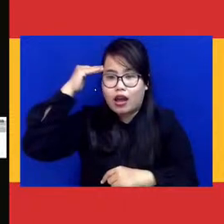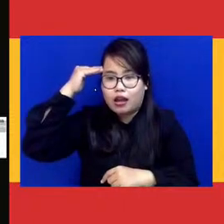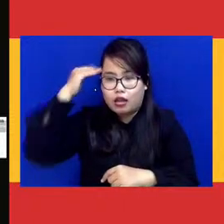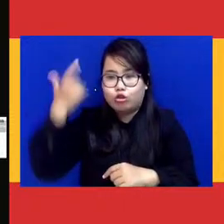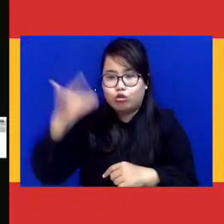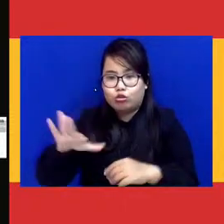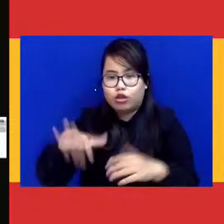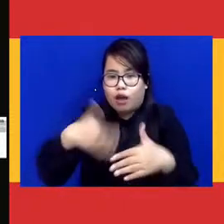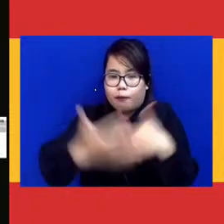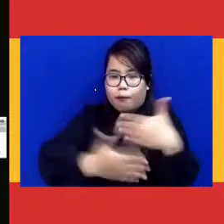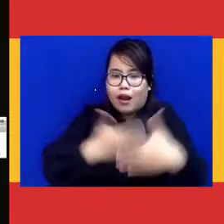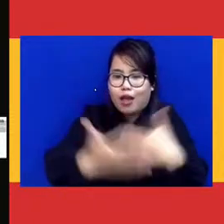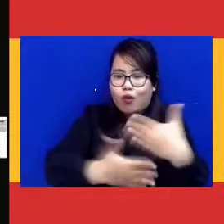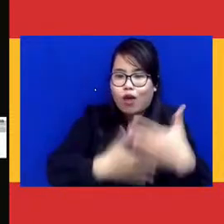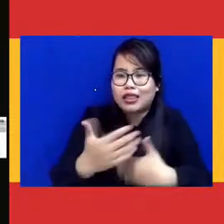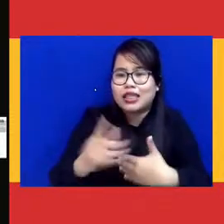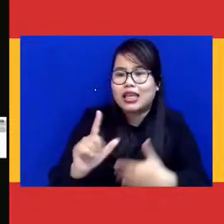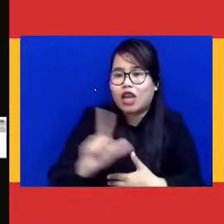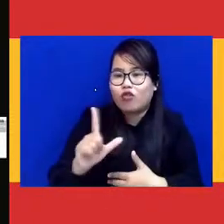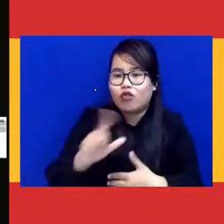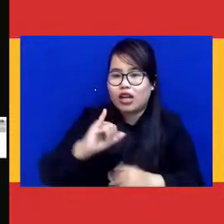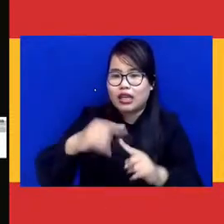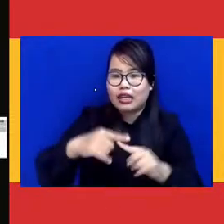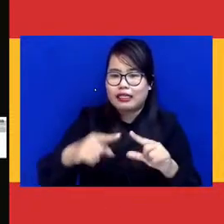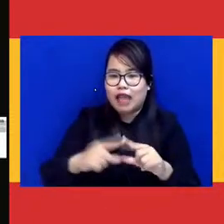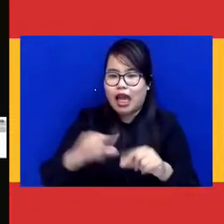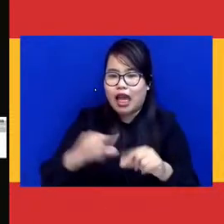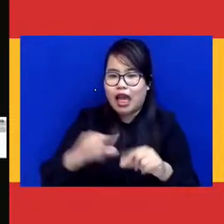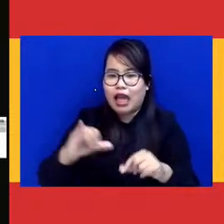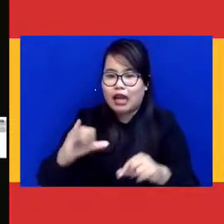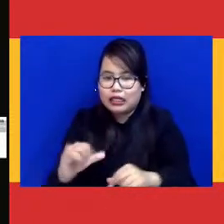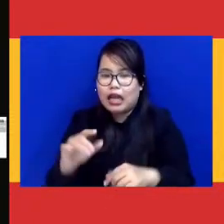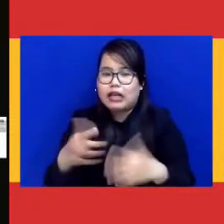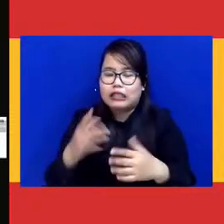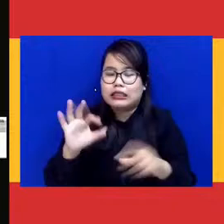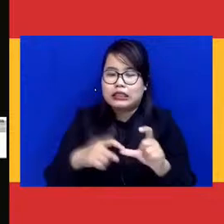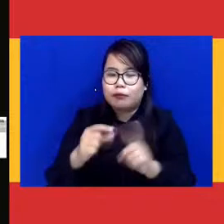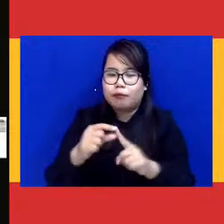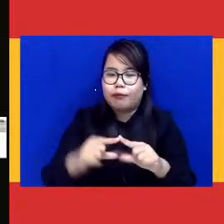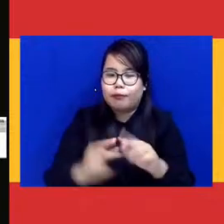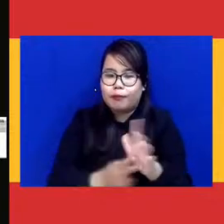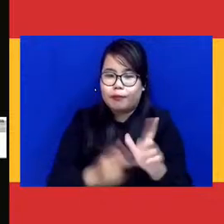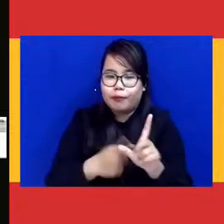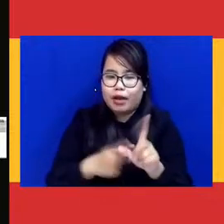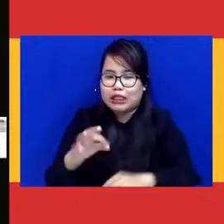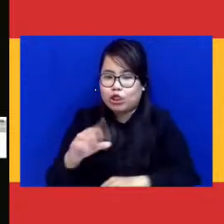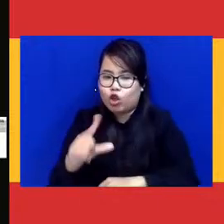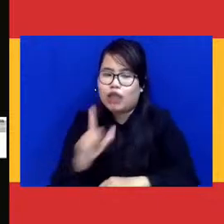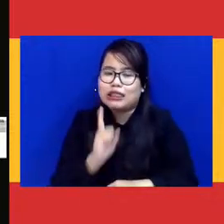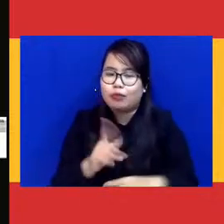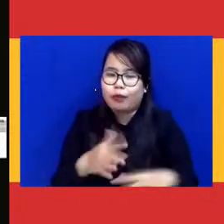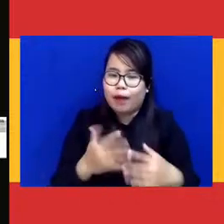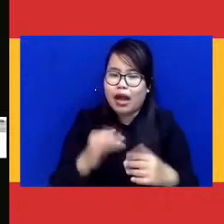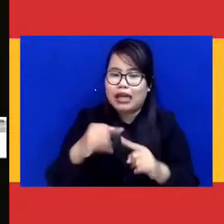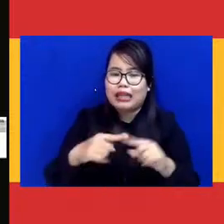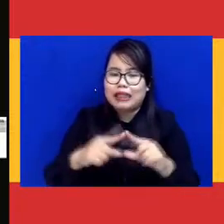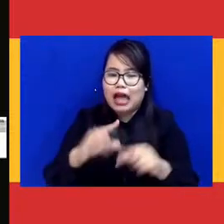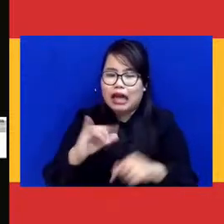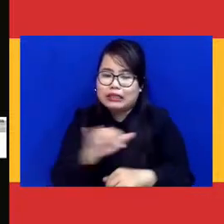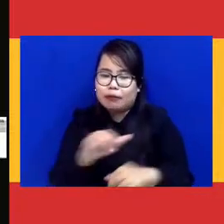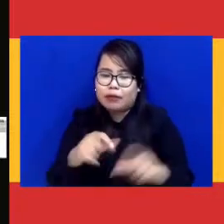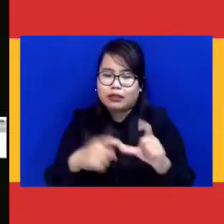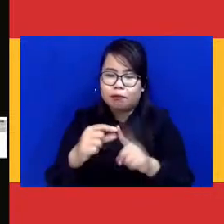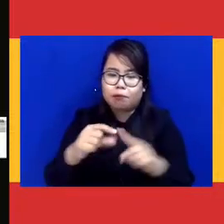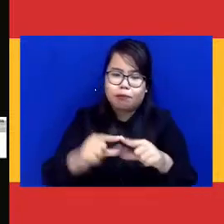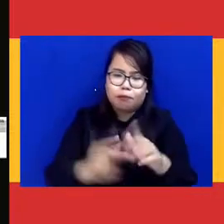Spain because they suffered too much under the challenges of COVID-19. So there